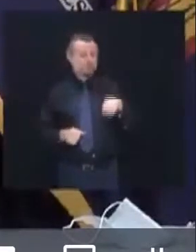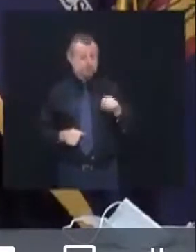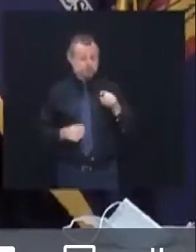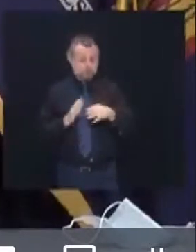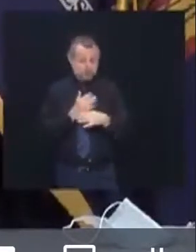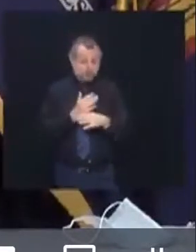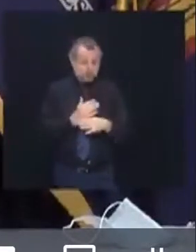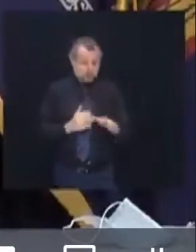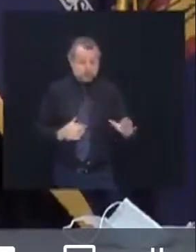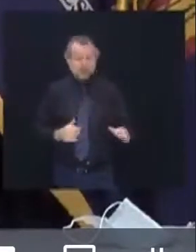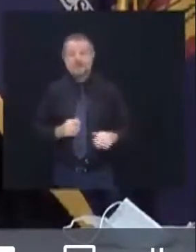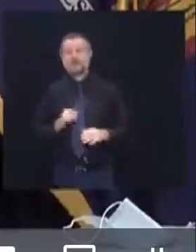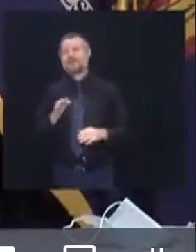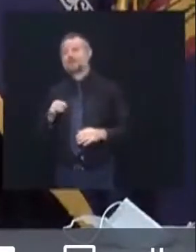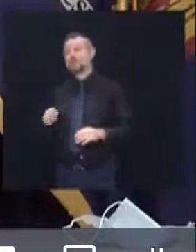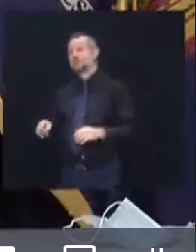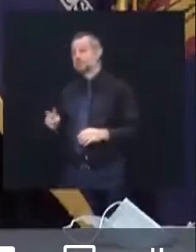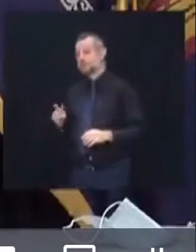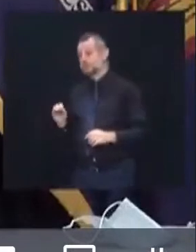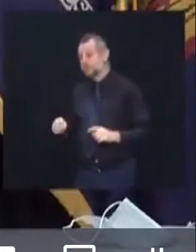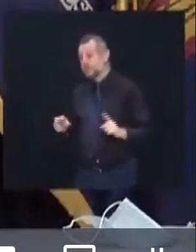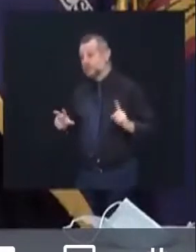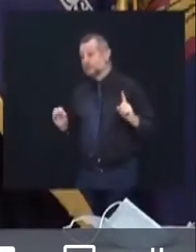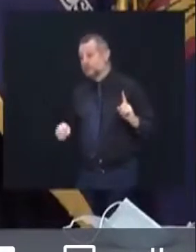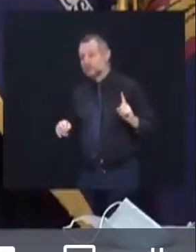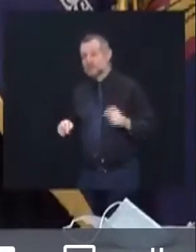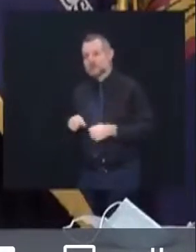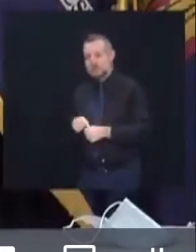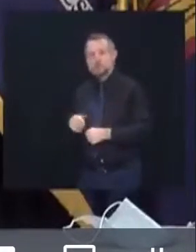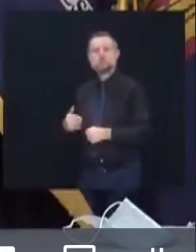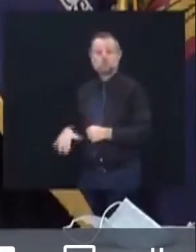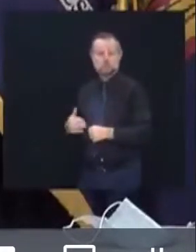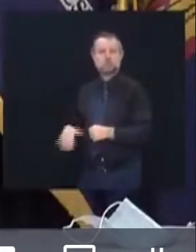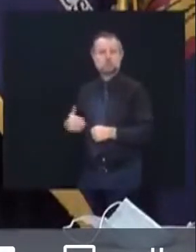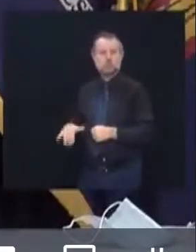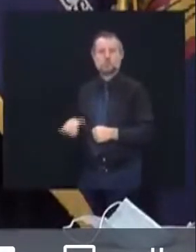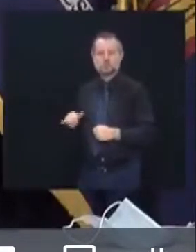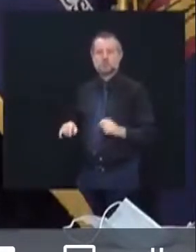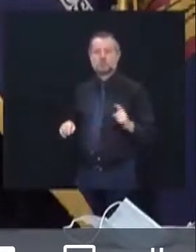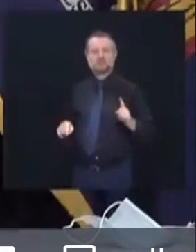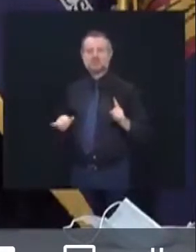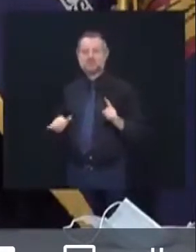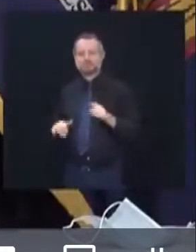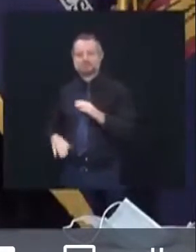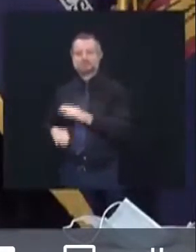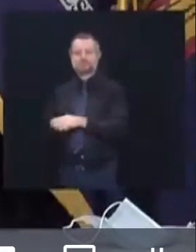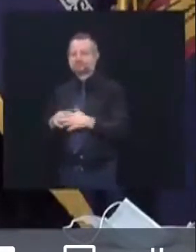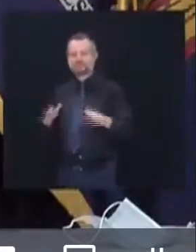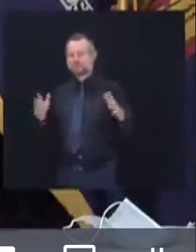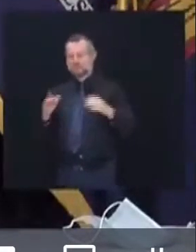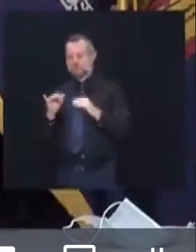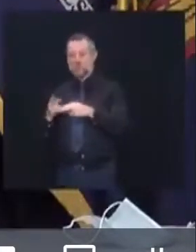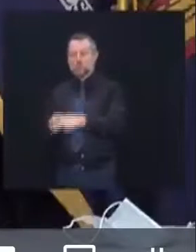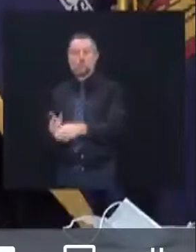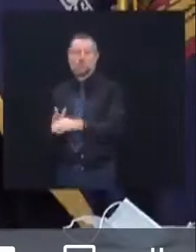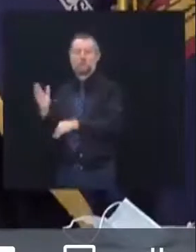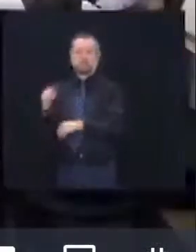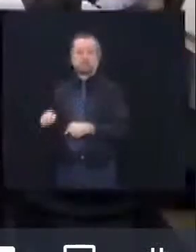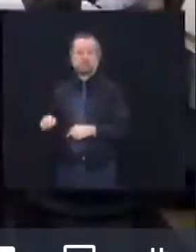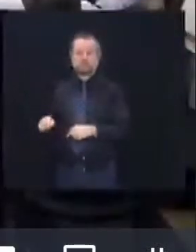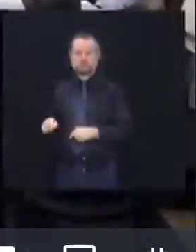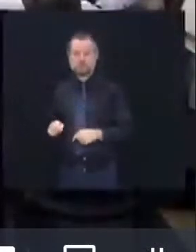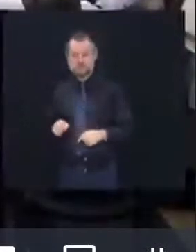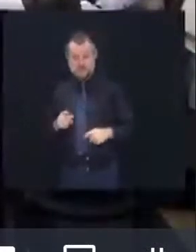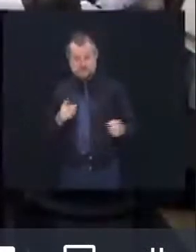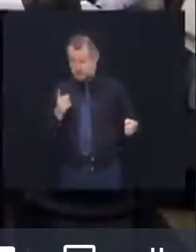2%, 3%. You really don't want to get higher than that. Did you have a point, Doctor?